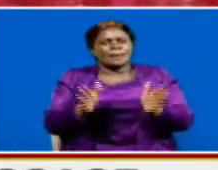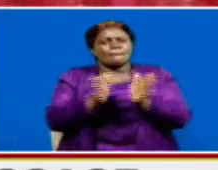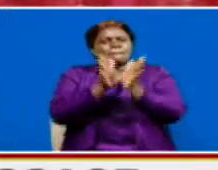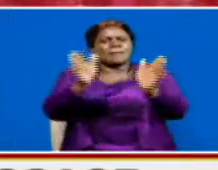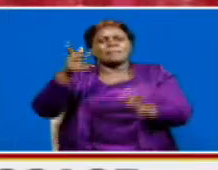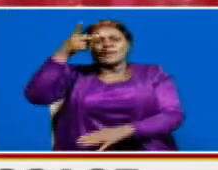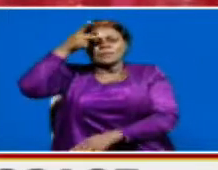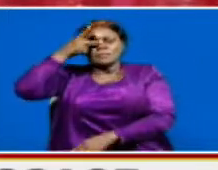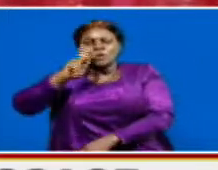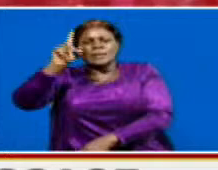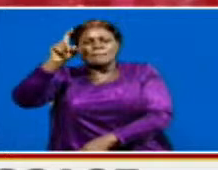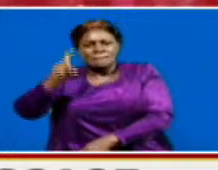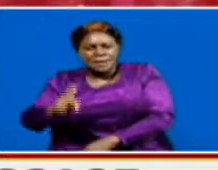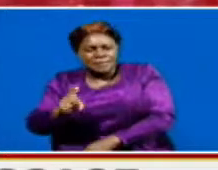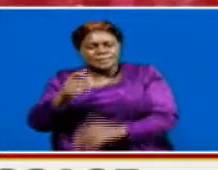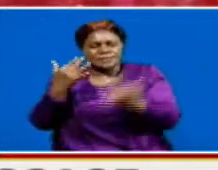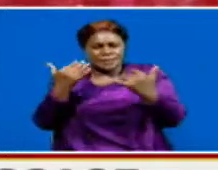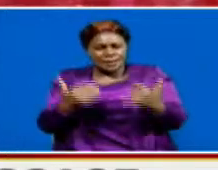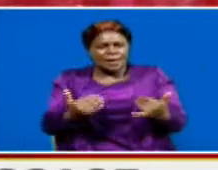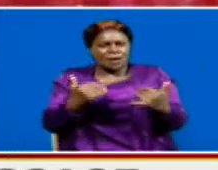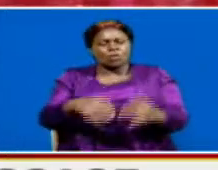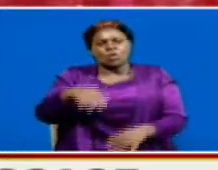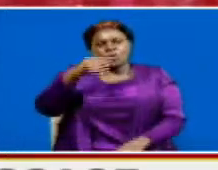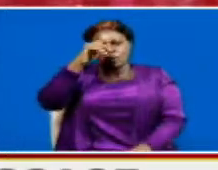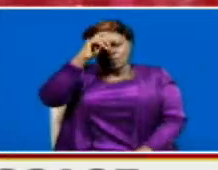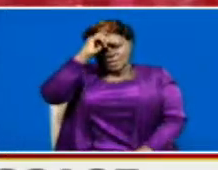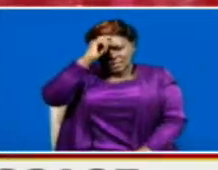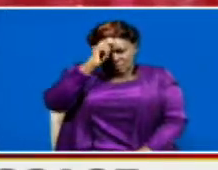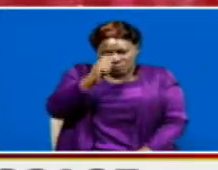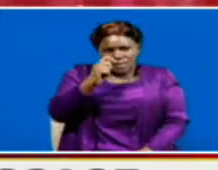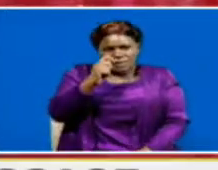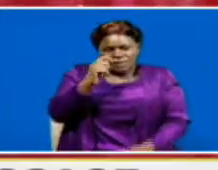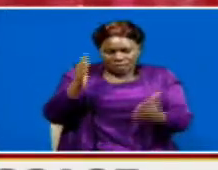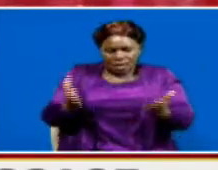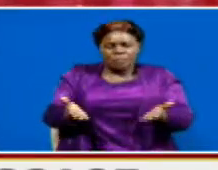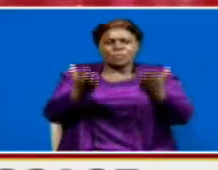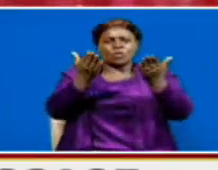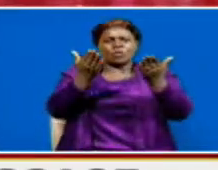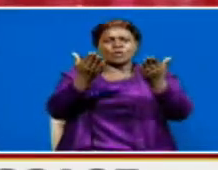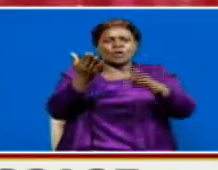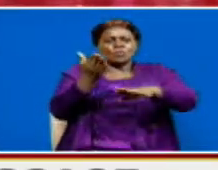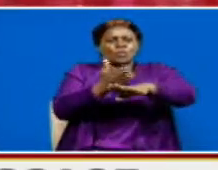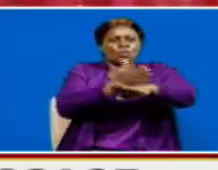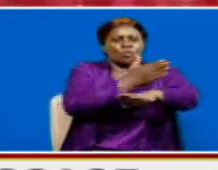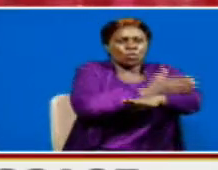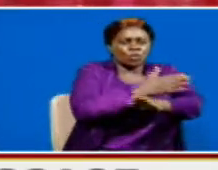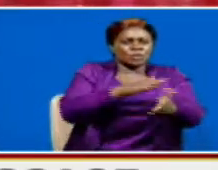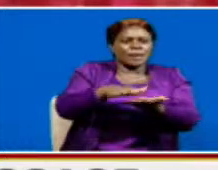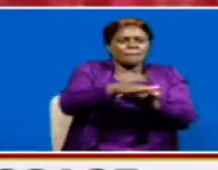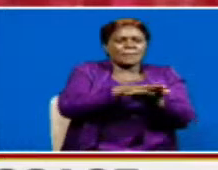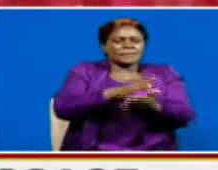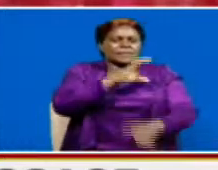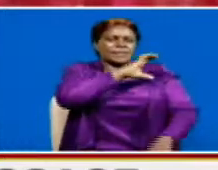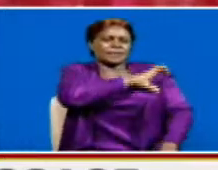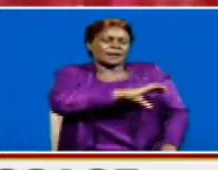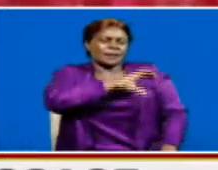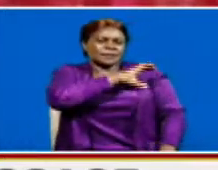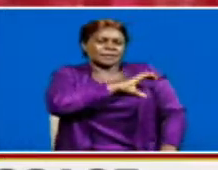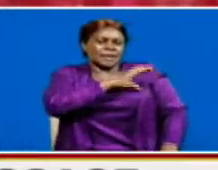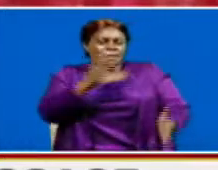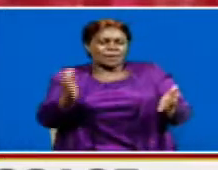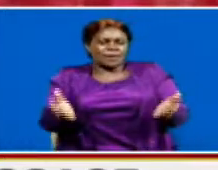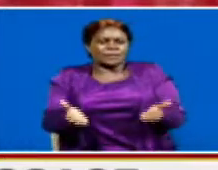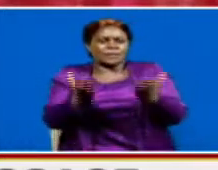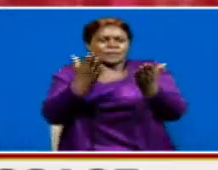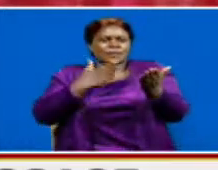Public policy must therefore respect, uphold, and promote this fundamental character,